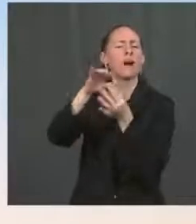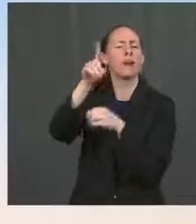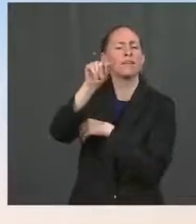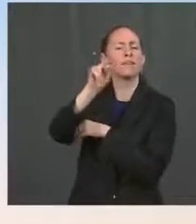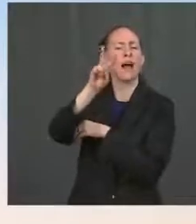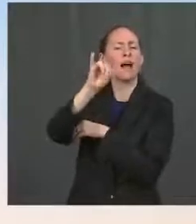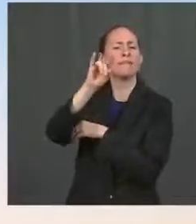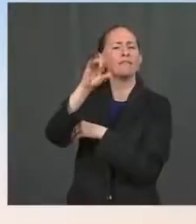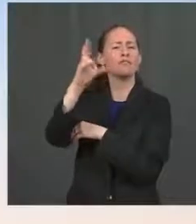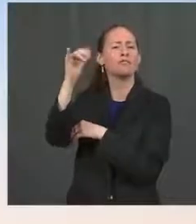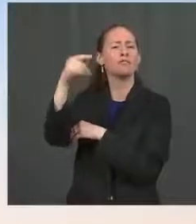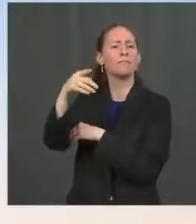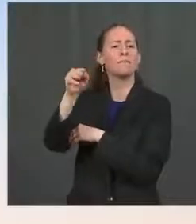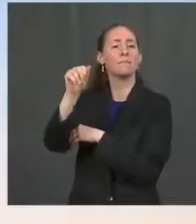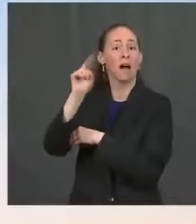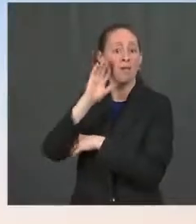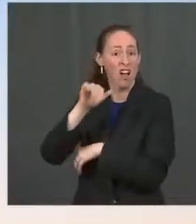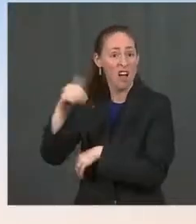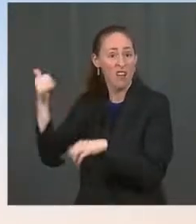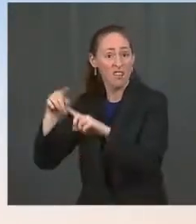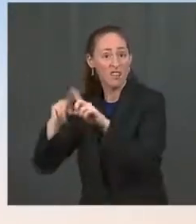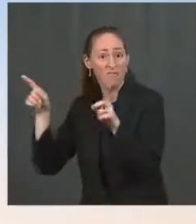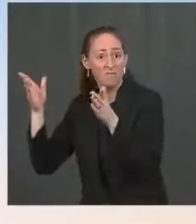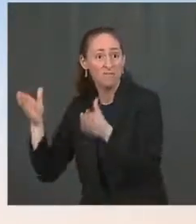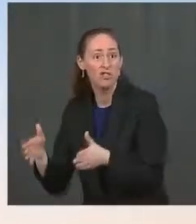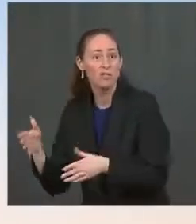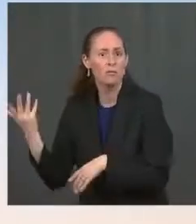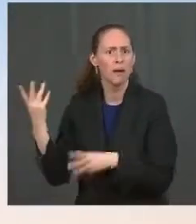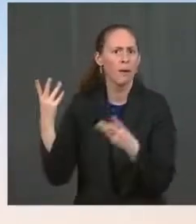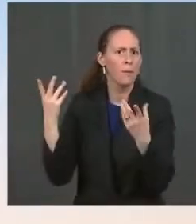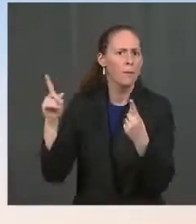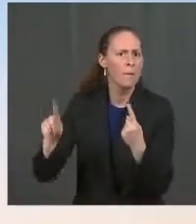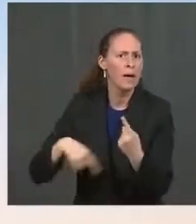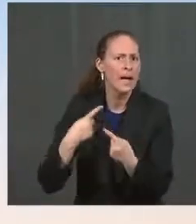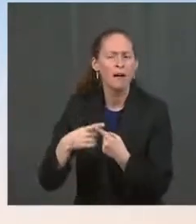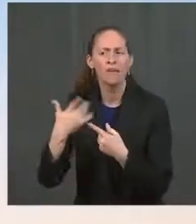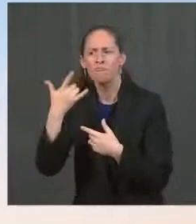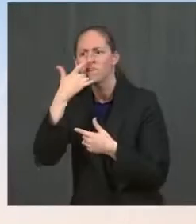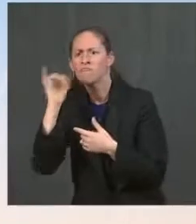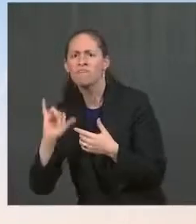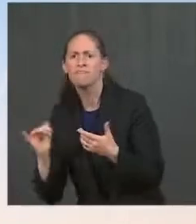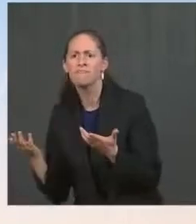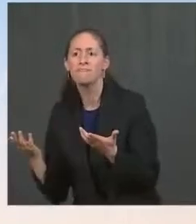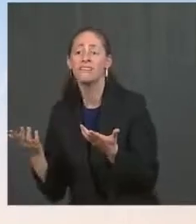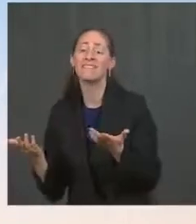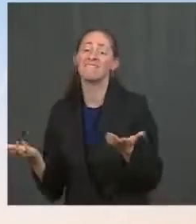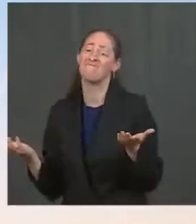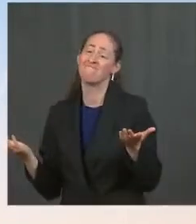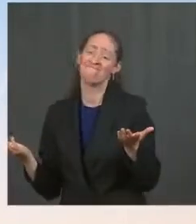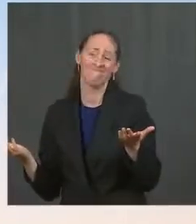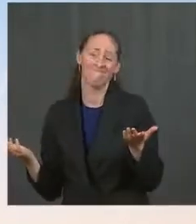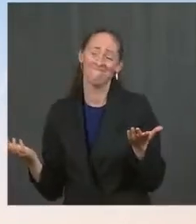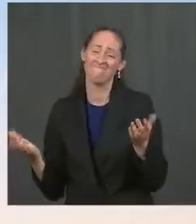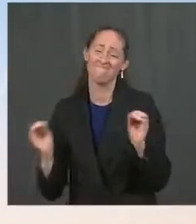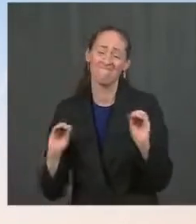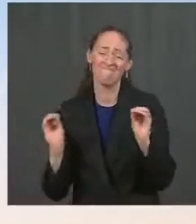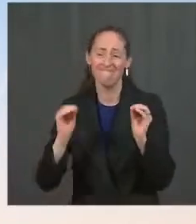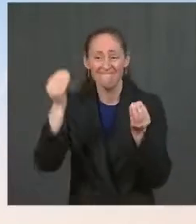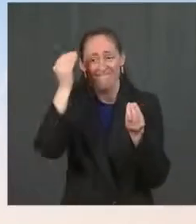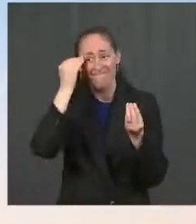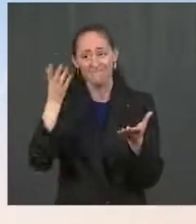you think on that? We certainly would at an appropriate time. I don't have a timeline on that at this point in time. Obviously, we're just